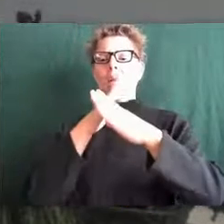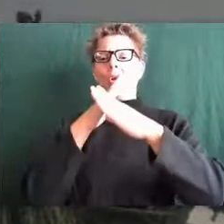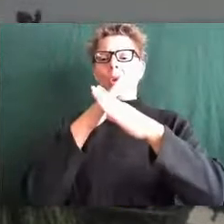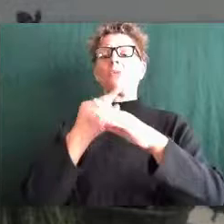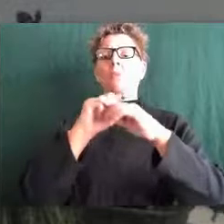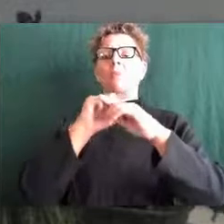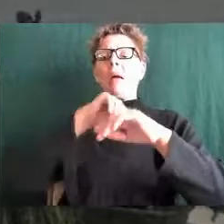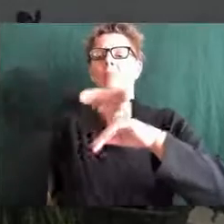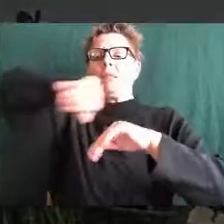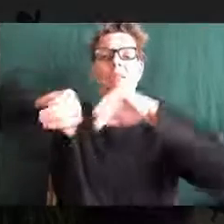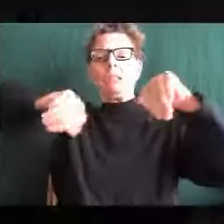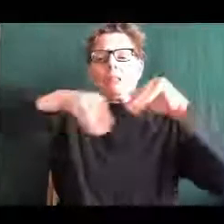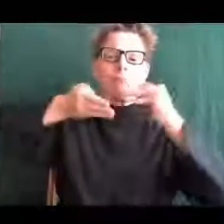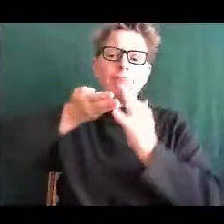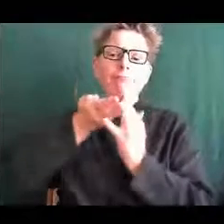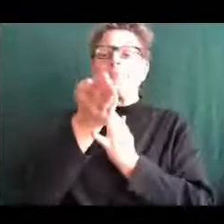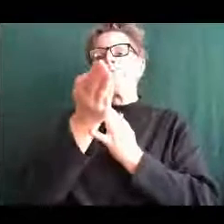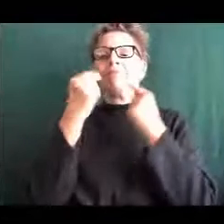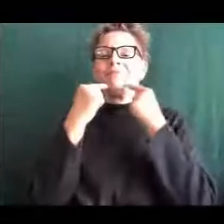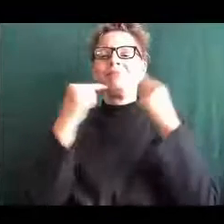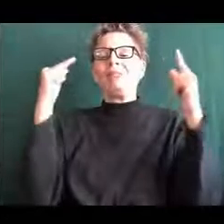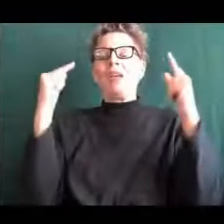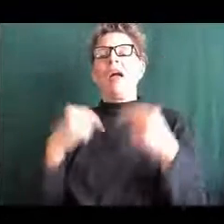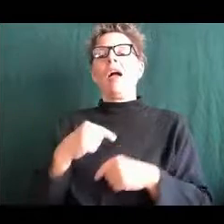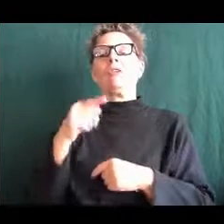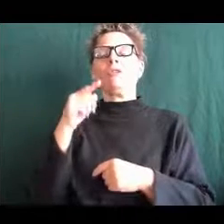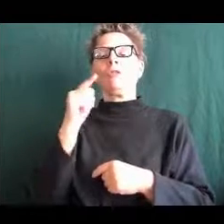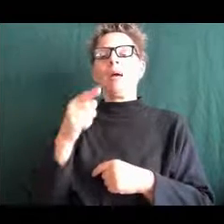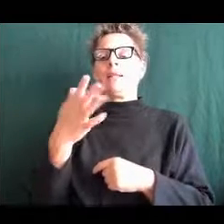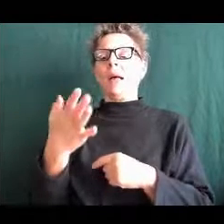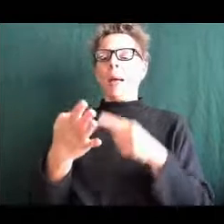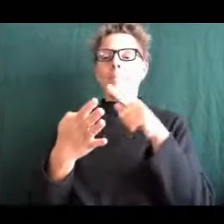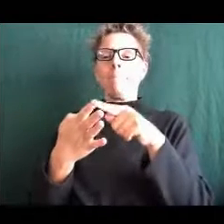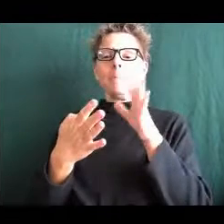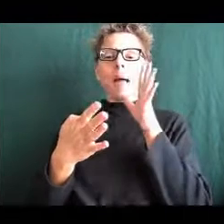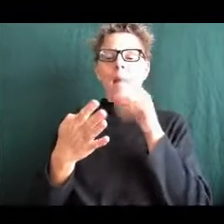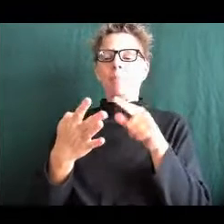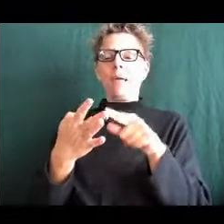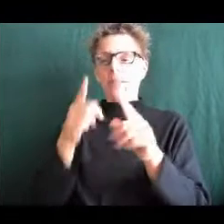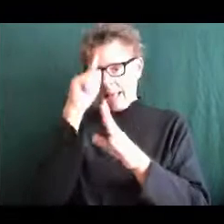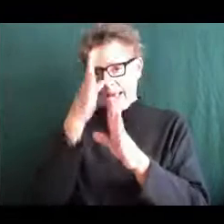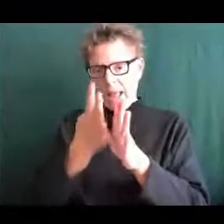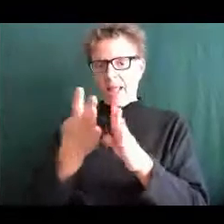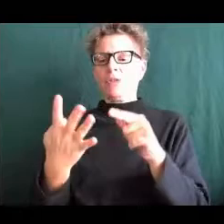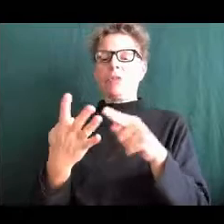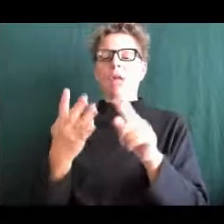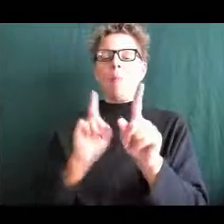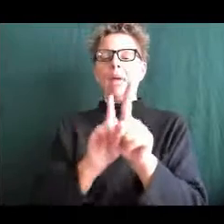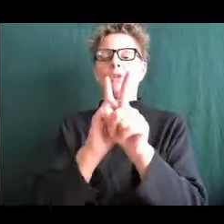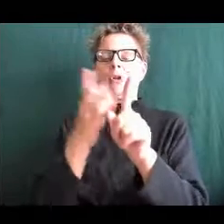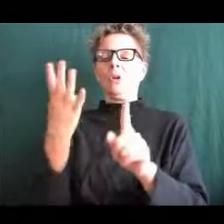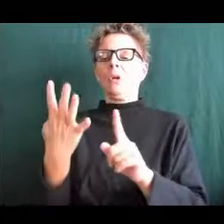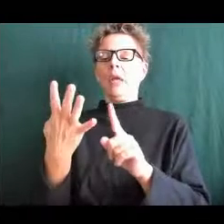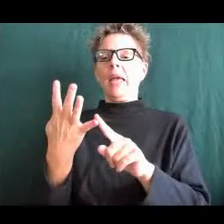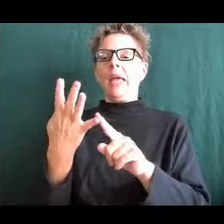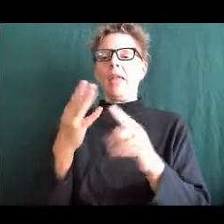going to be able to do this. She spent her life as a mom, a psychologist, a mentor, and a community